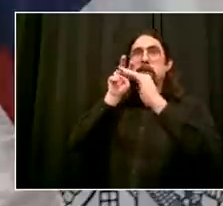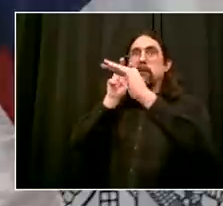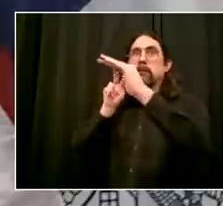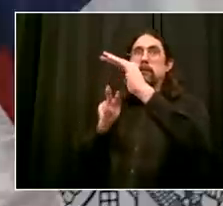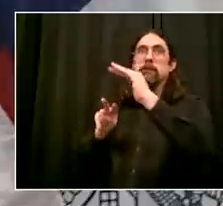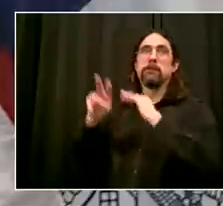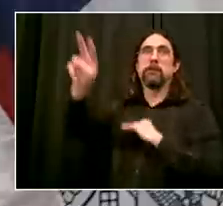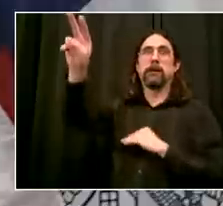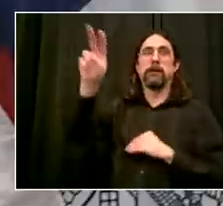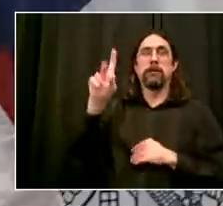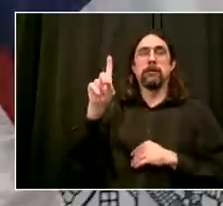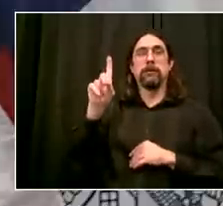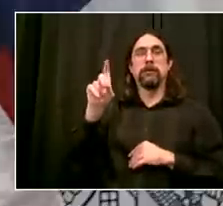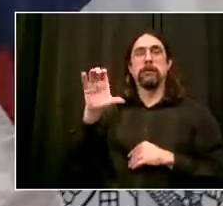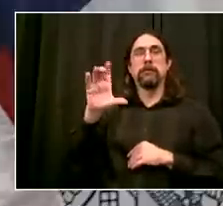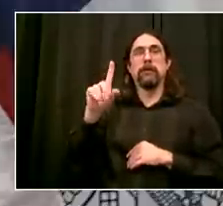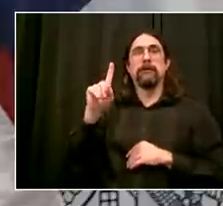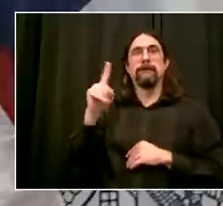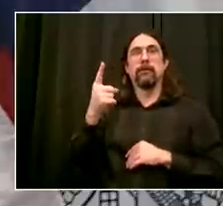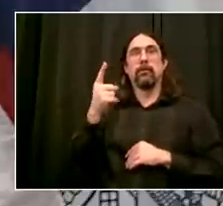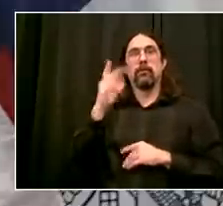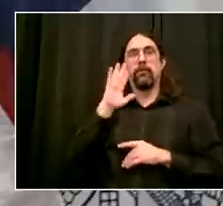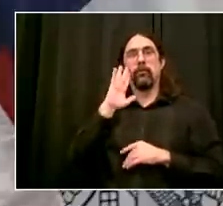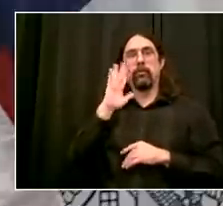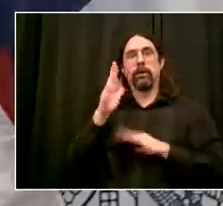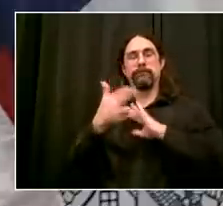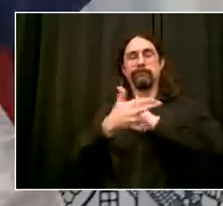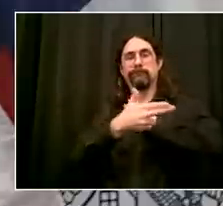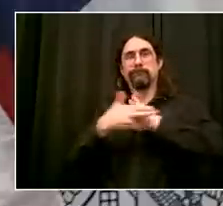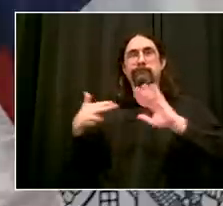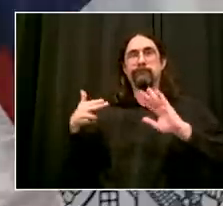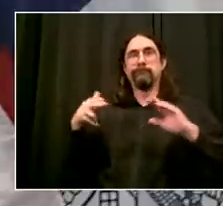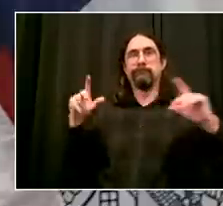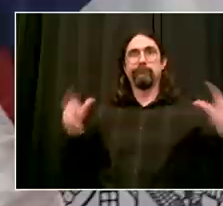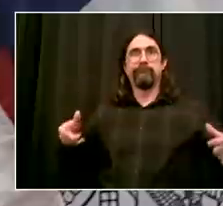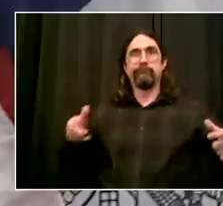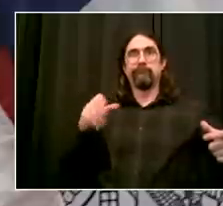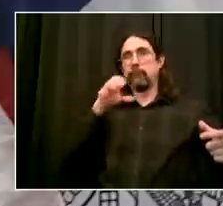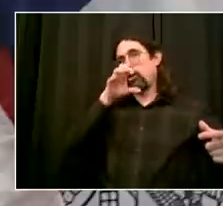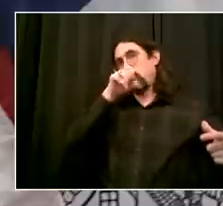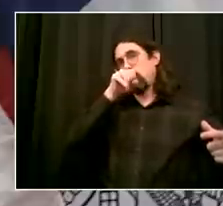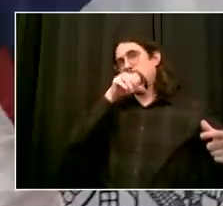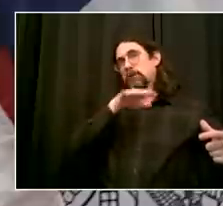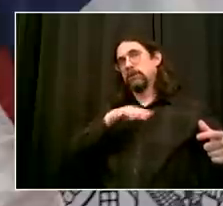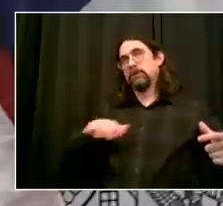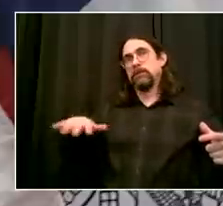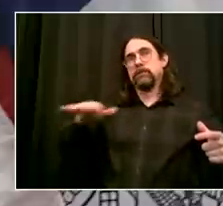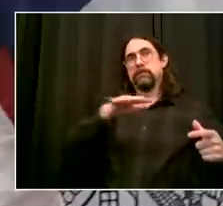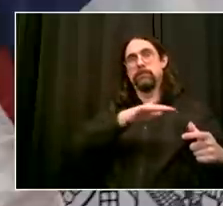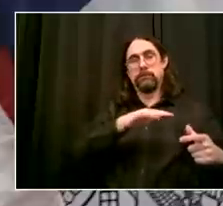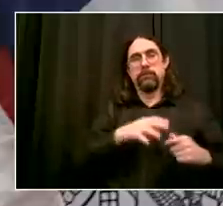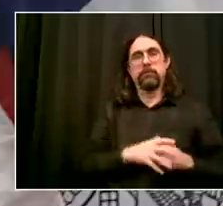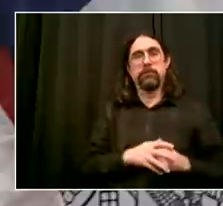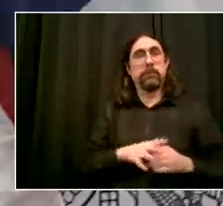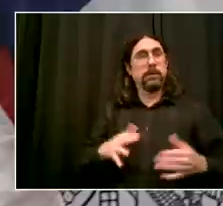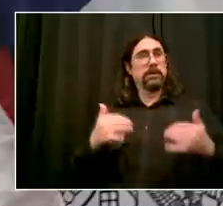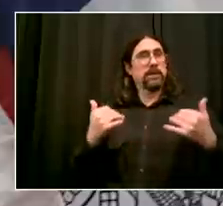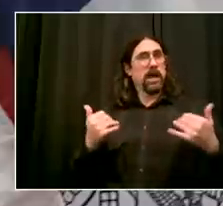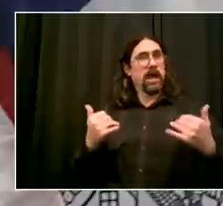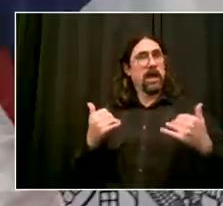any prognostication about whether once the Thanksgiving numbers come in the next 7 days or